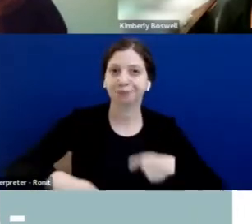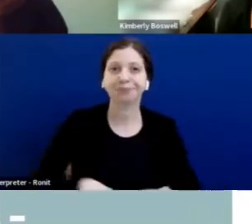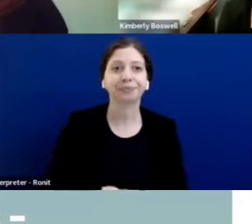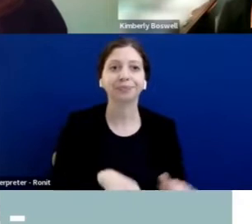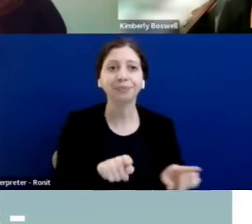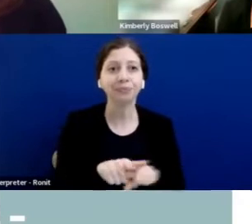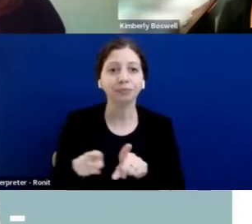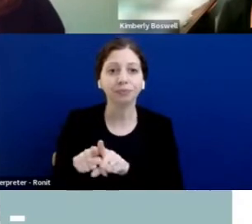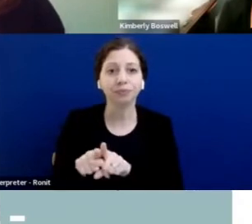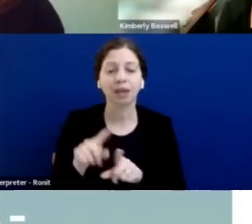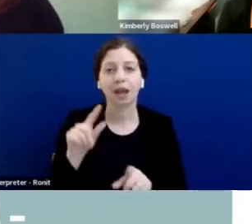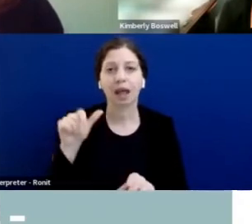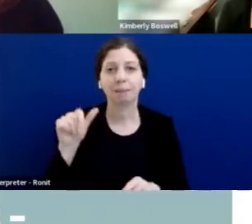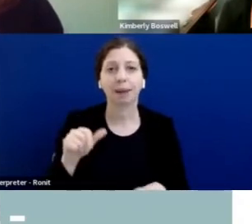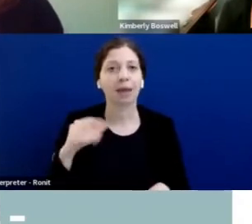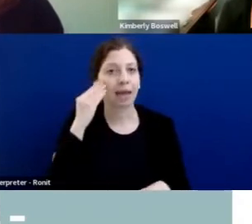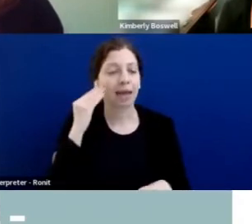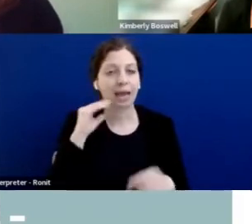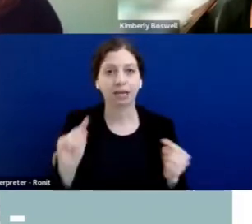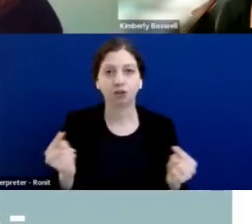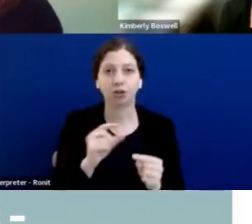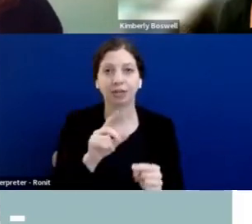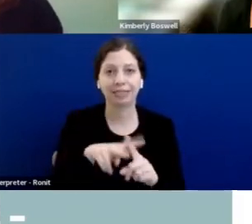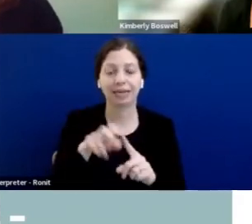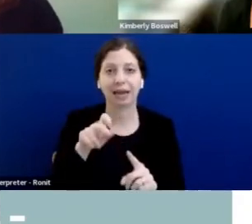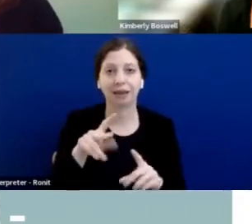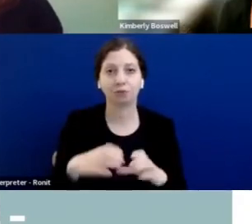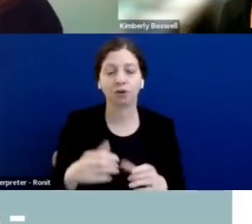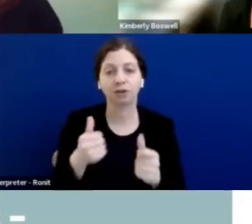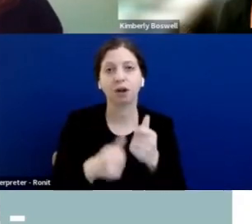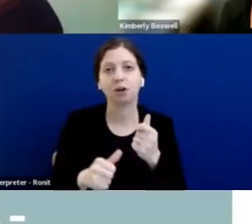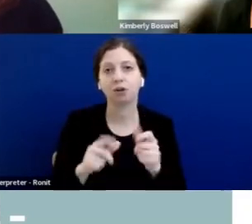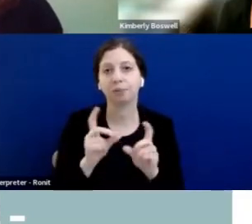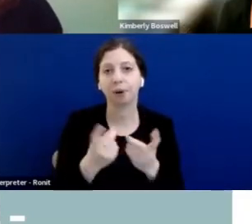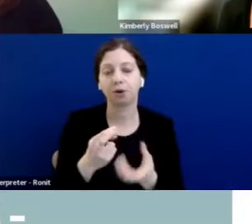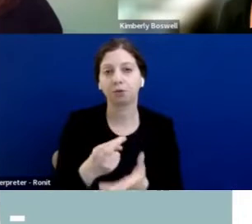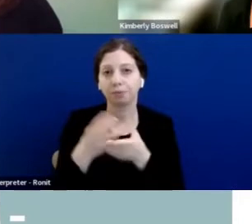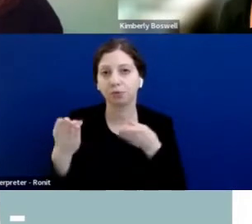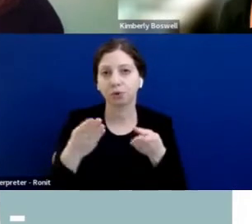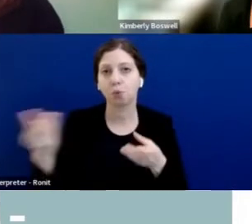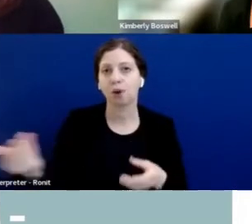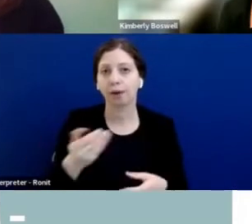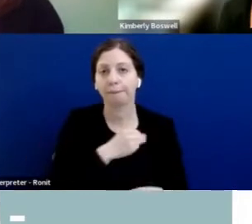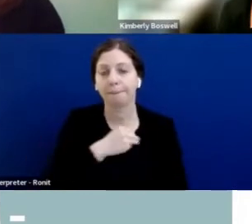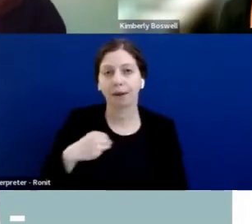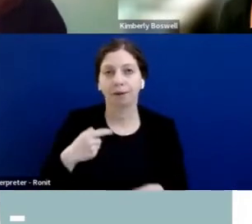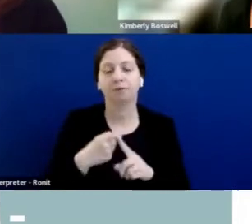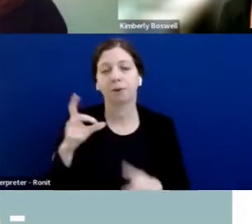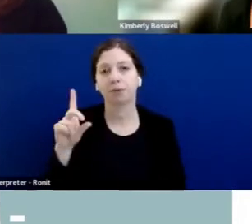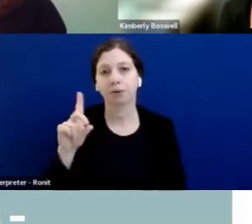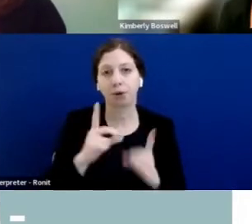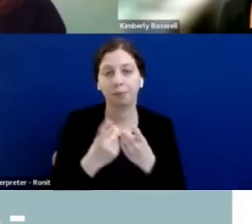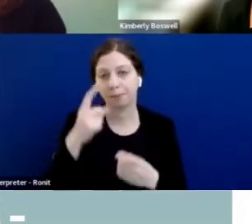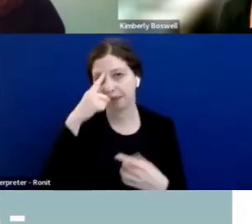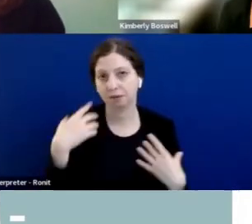Also, the Alabama Head Injury Task Force, which is under Department of Rehab Services, welcome members from Department of Mental